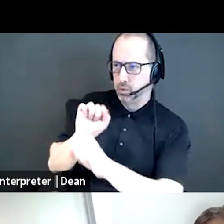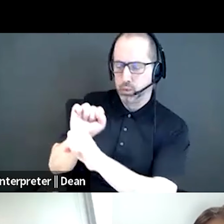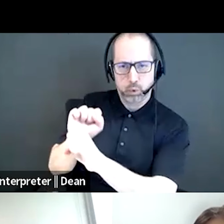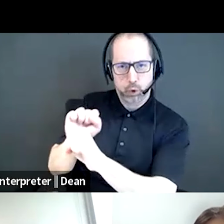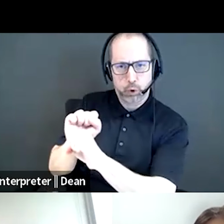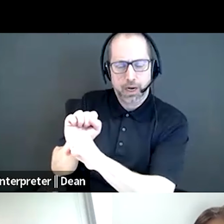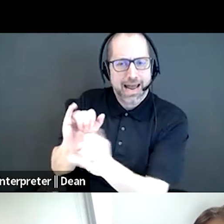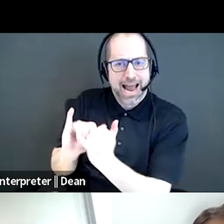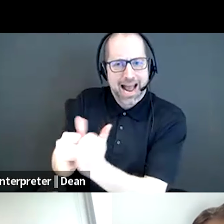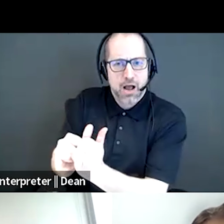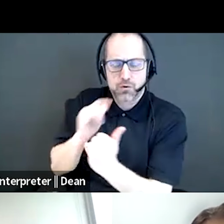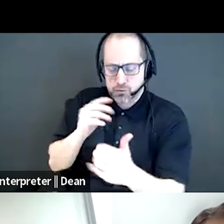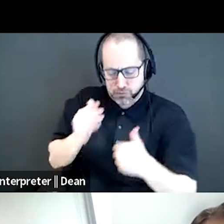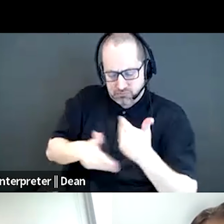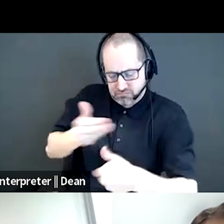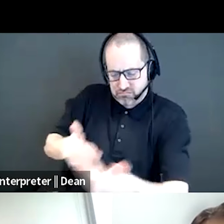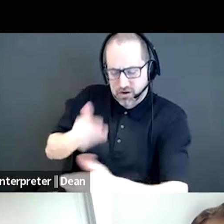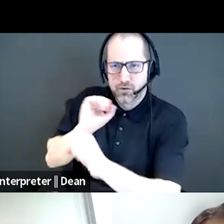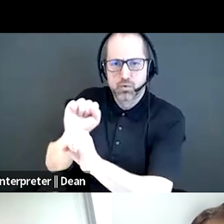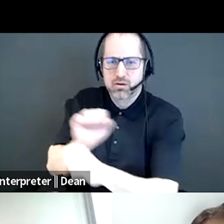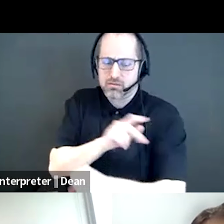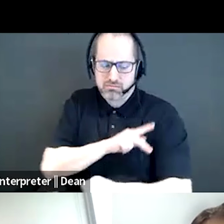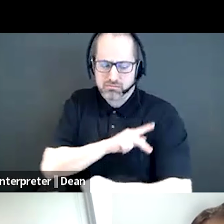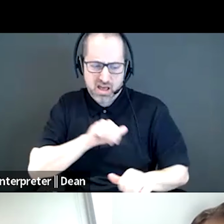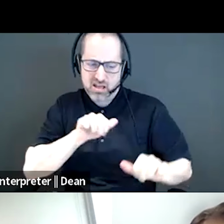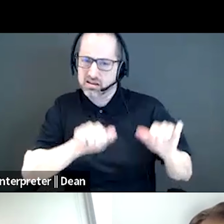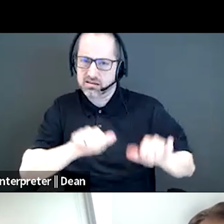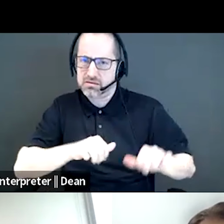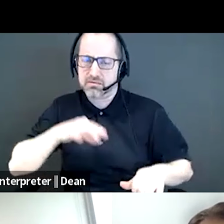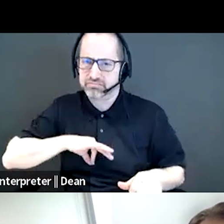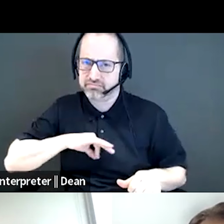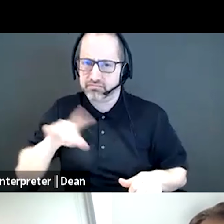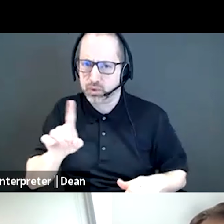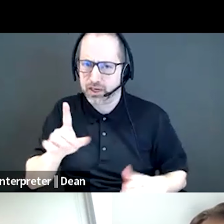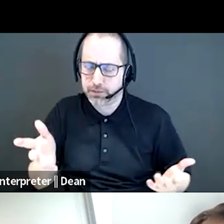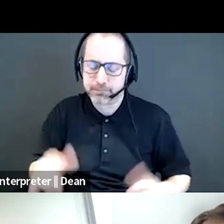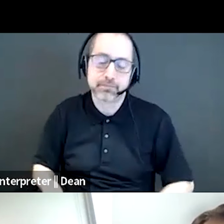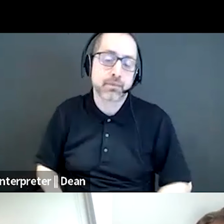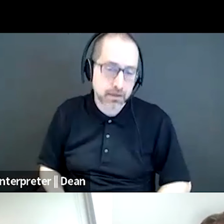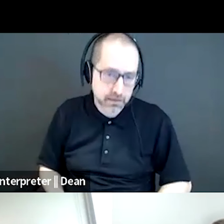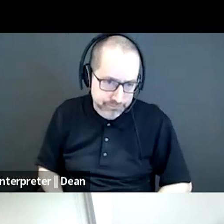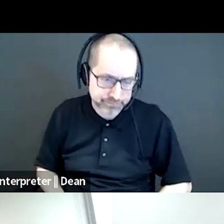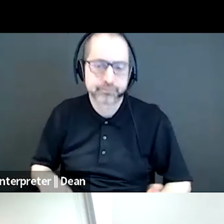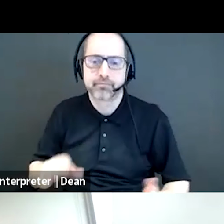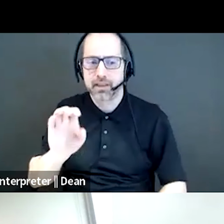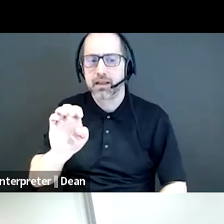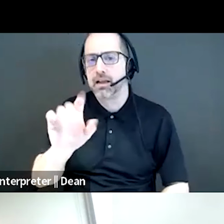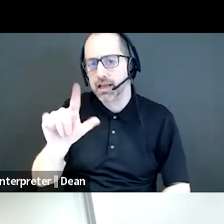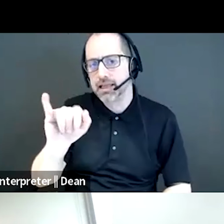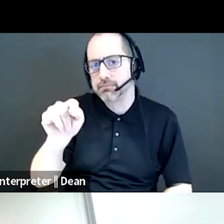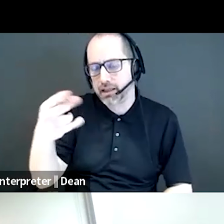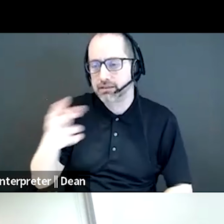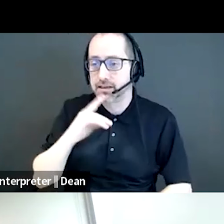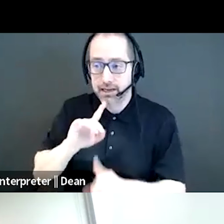I think a couple of different things. Like we've said before, it's really helpful in terms of language on your resume, cover letter, LinkedIn,